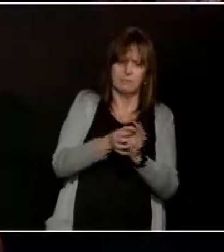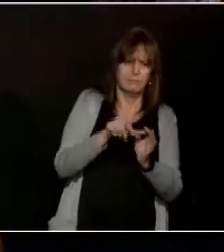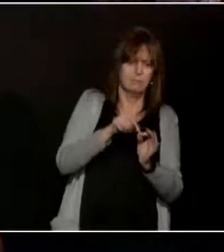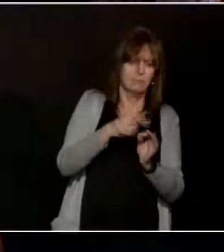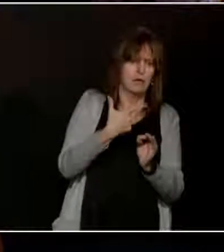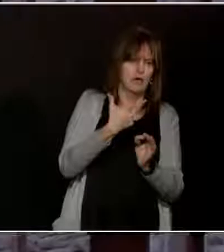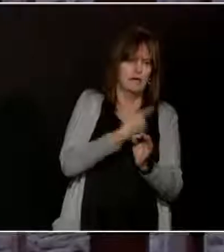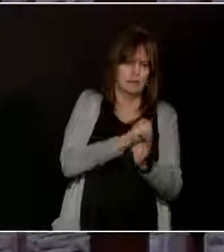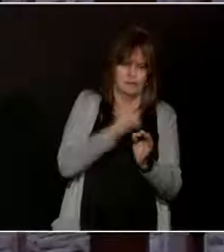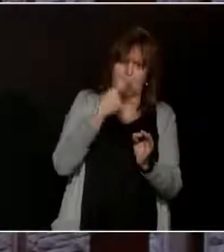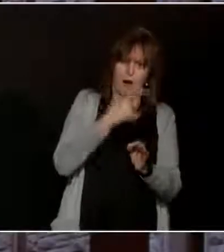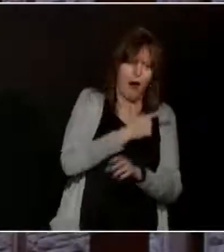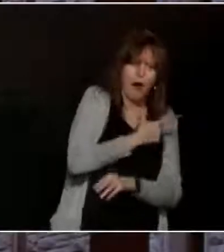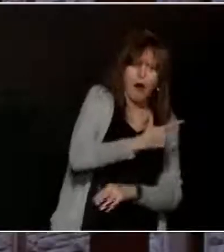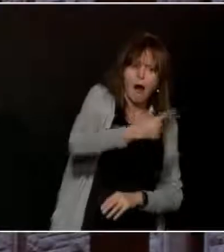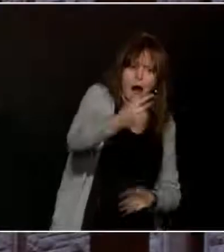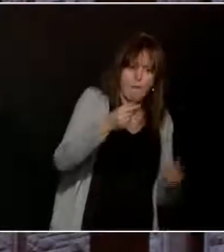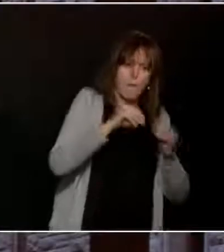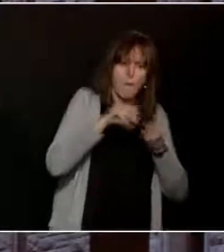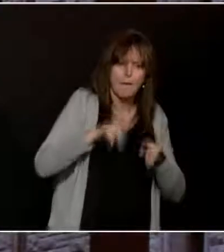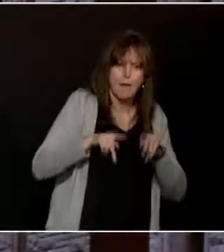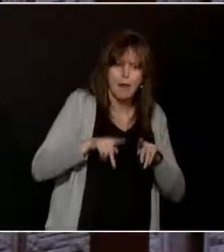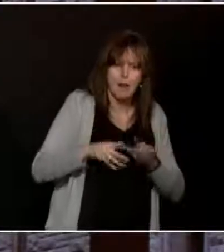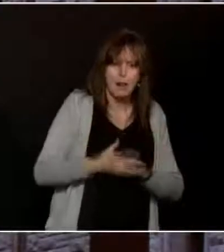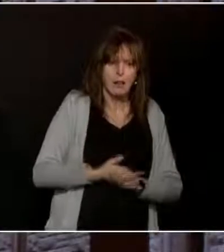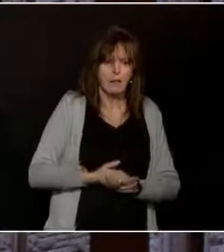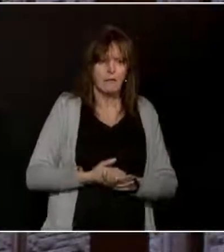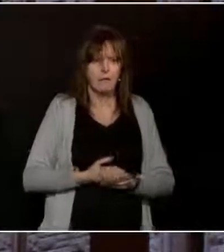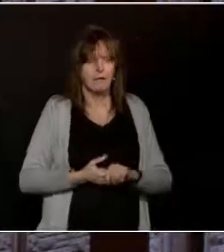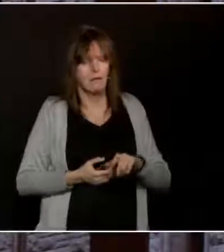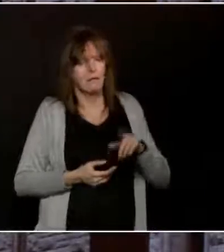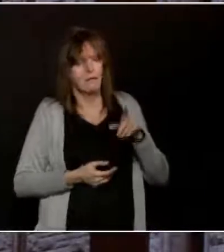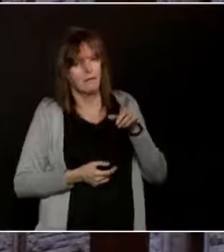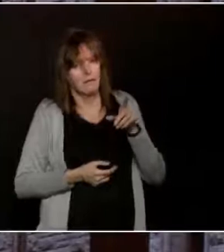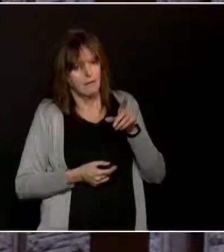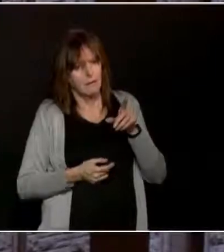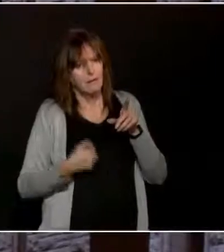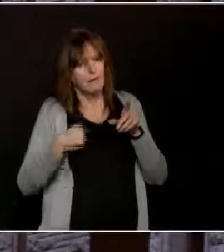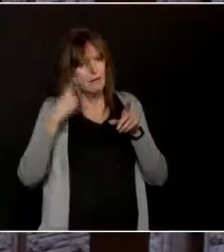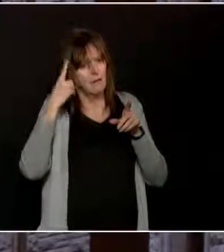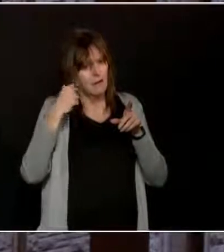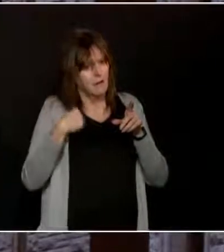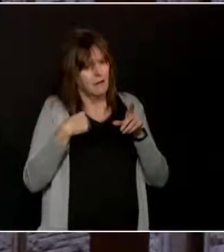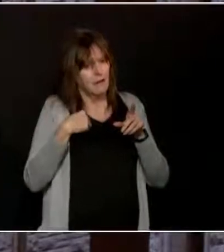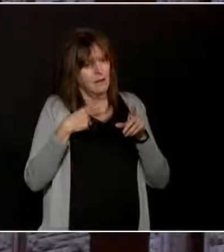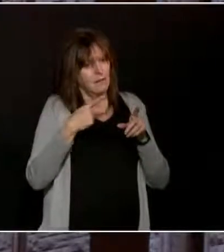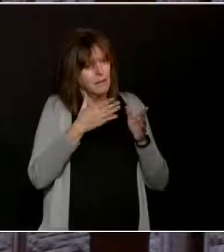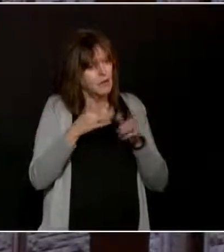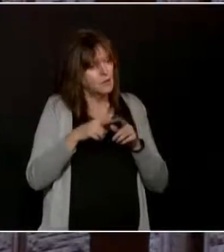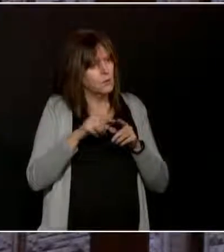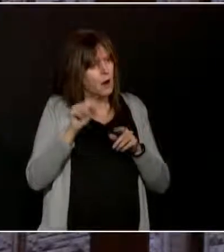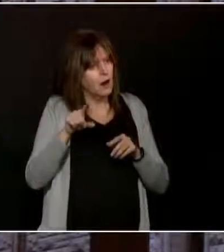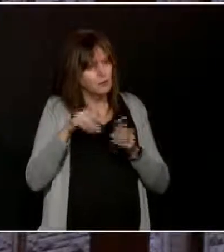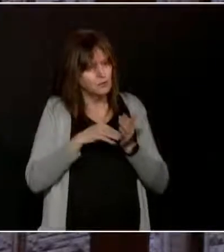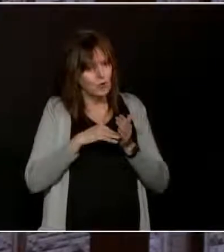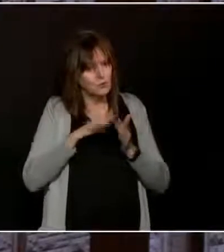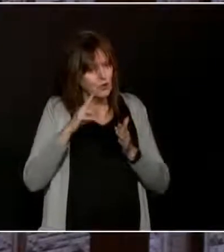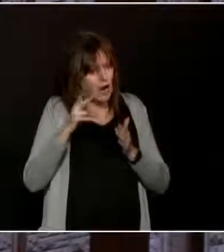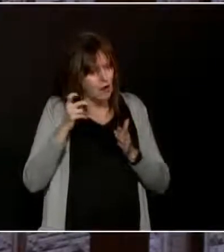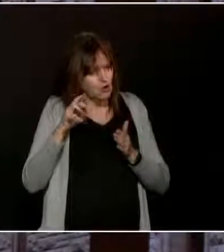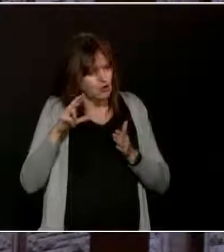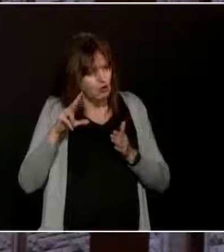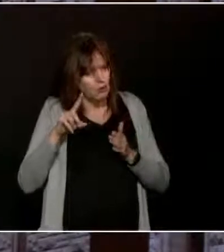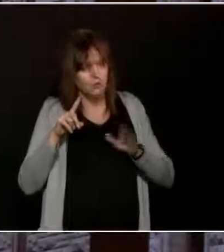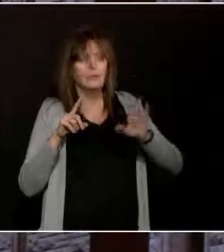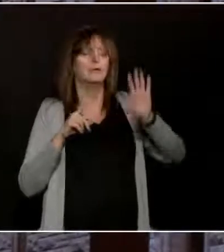Right. I thought you were going to go over to a Dr. Heyer question, and then you move back into the framework. So I think it's a really good question, because as we